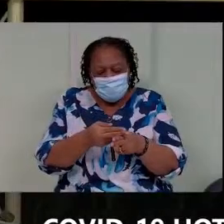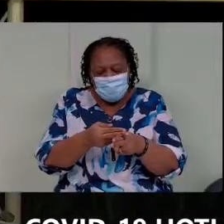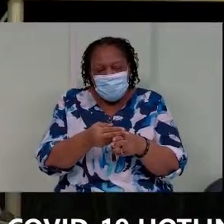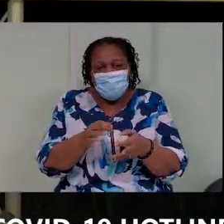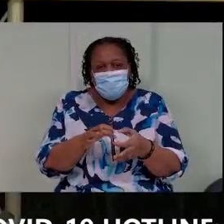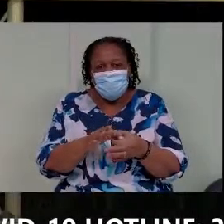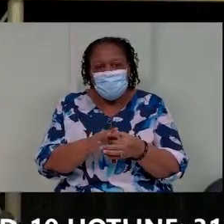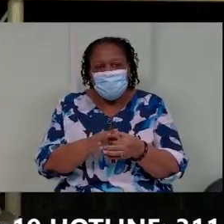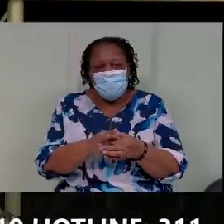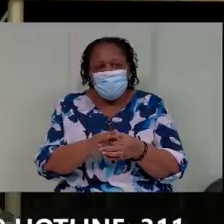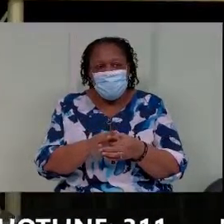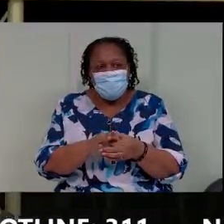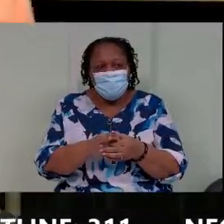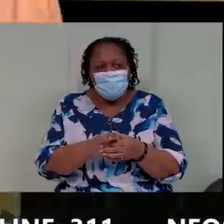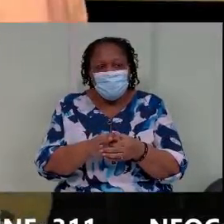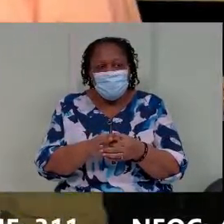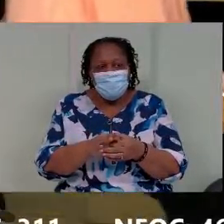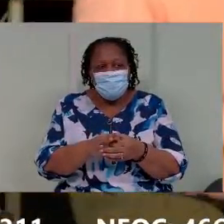Laws.